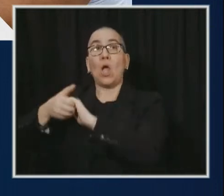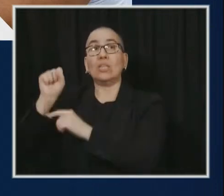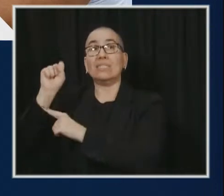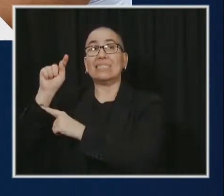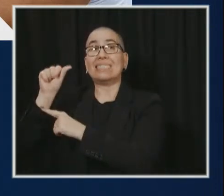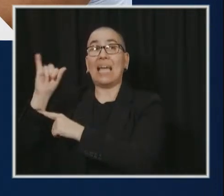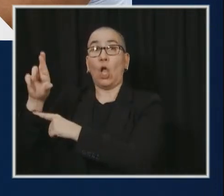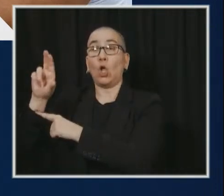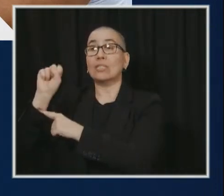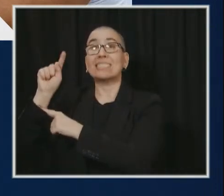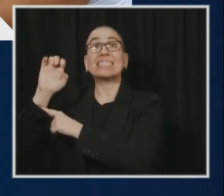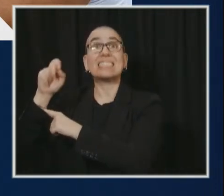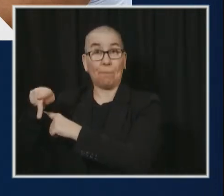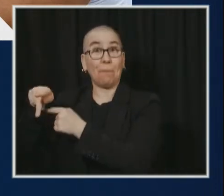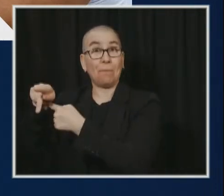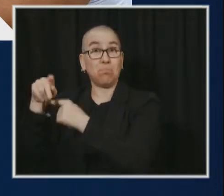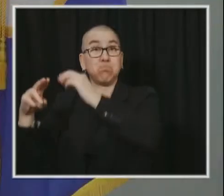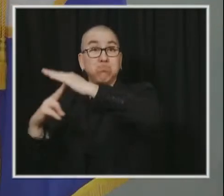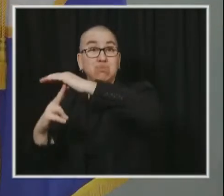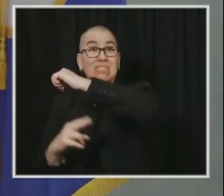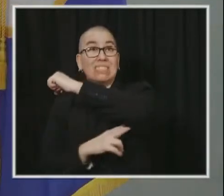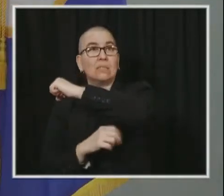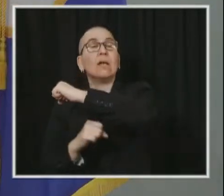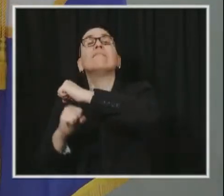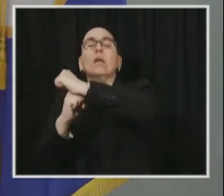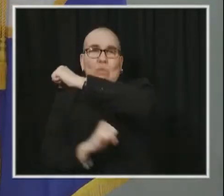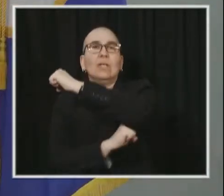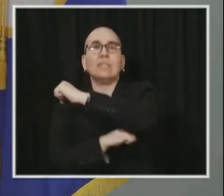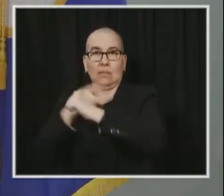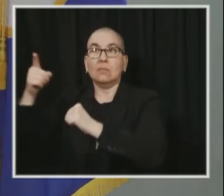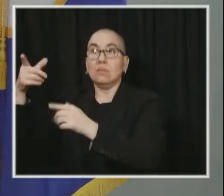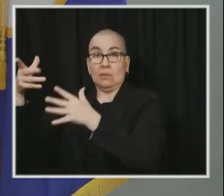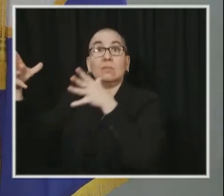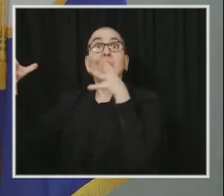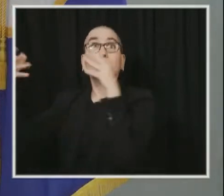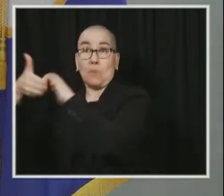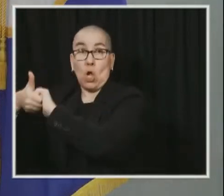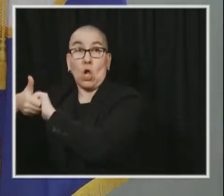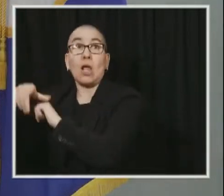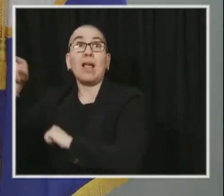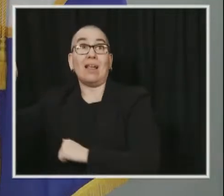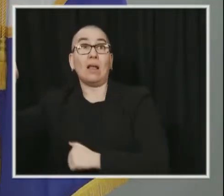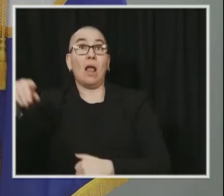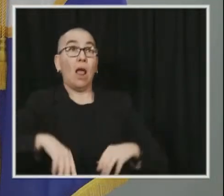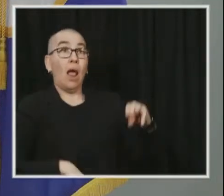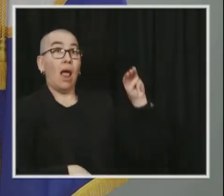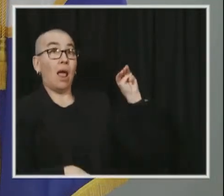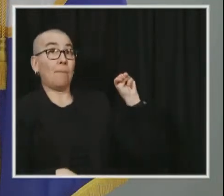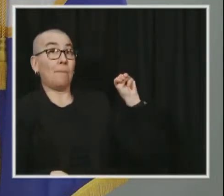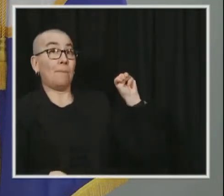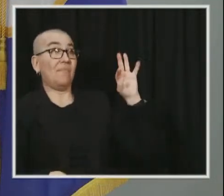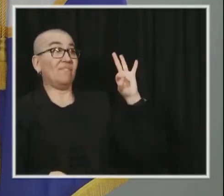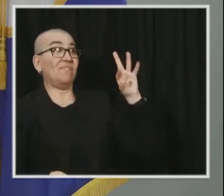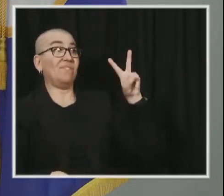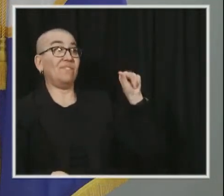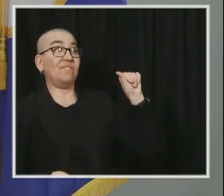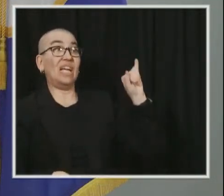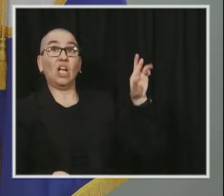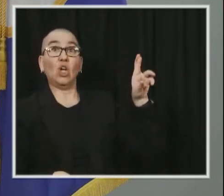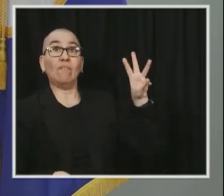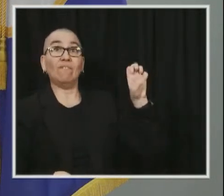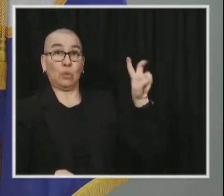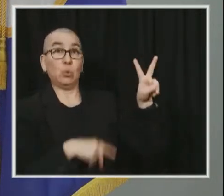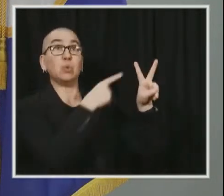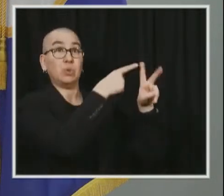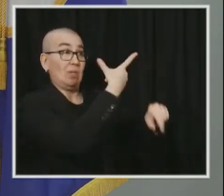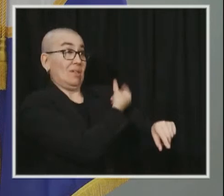to distribute information about the vaccine. And in partnership with mHealth Fairview, they are hosting weekend vaccine clinics